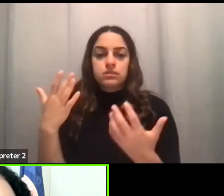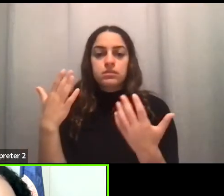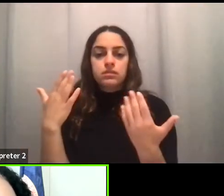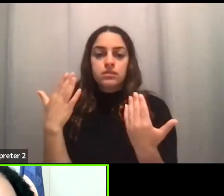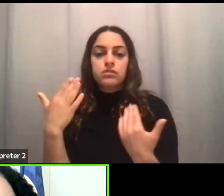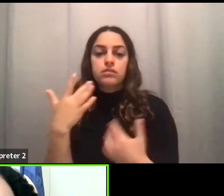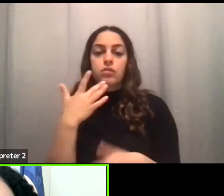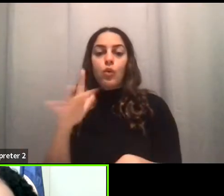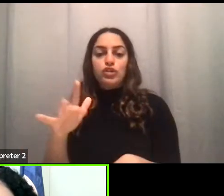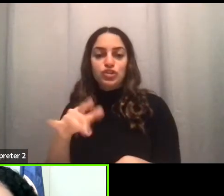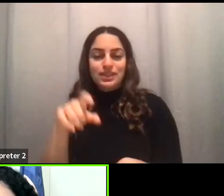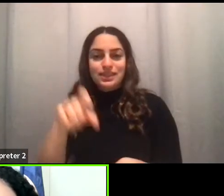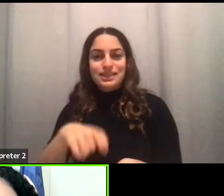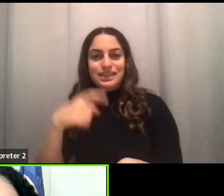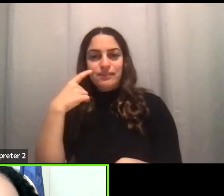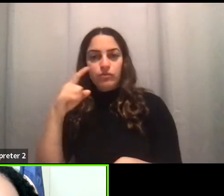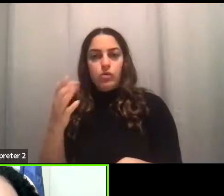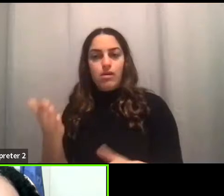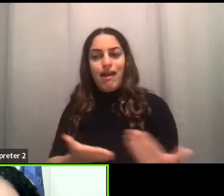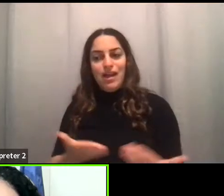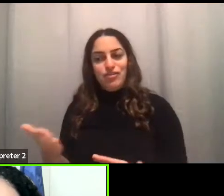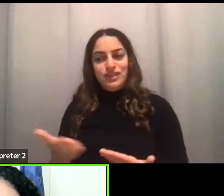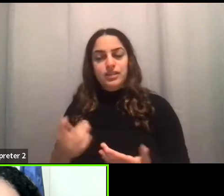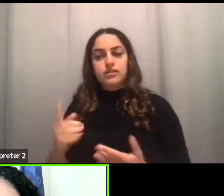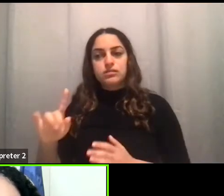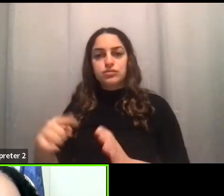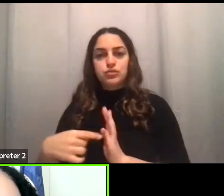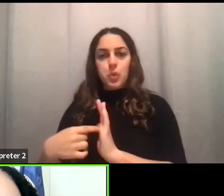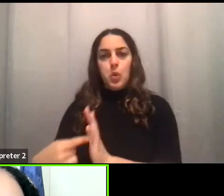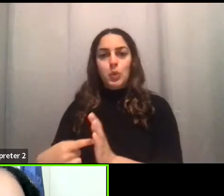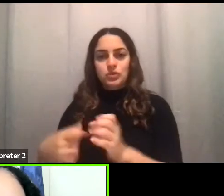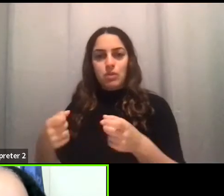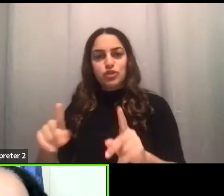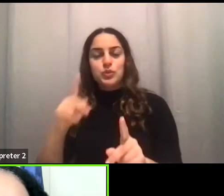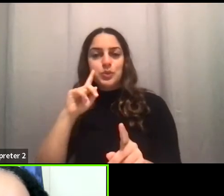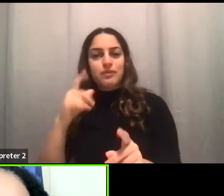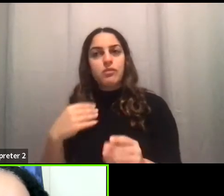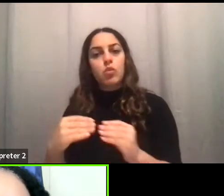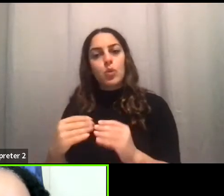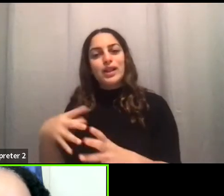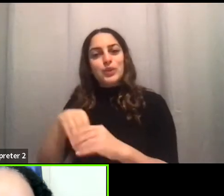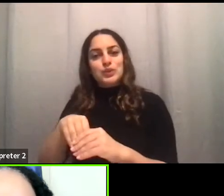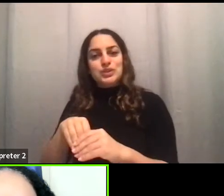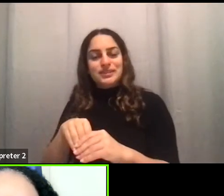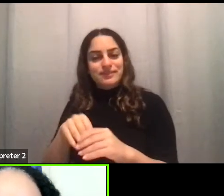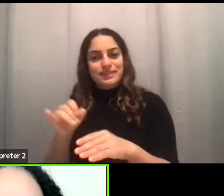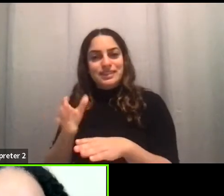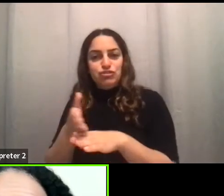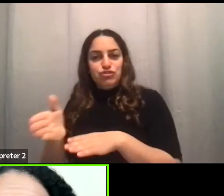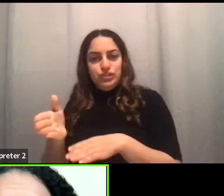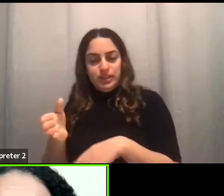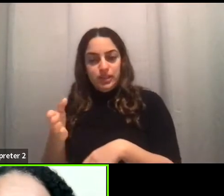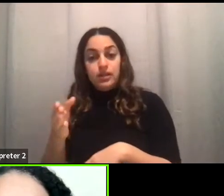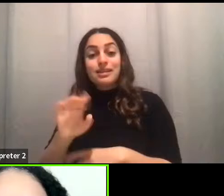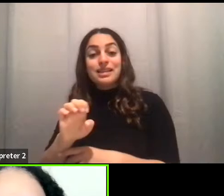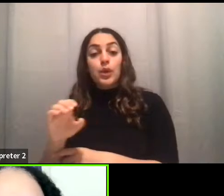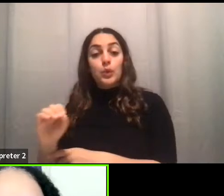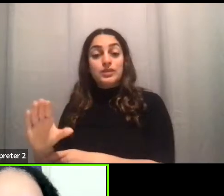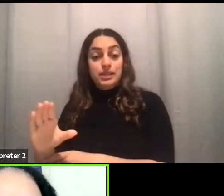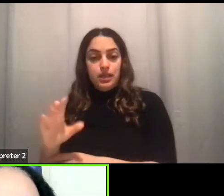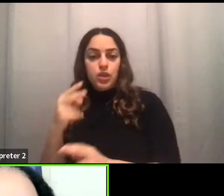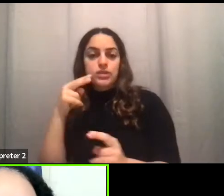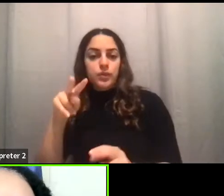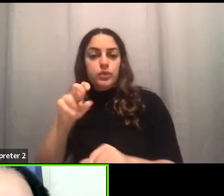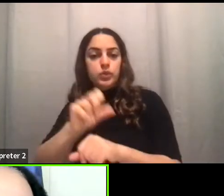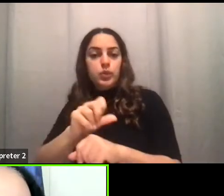provides an opportunity to build a more inclusive industry the eeoc looks forward to working with civil rights and workers rights organizations